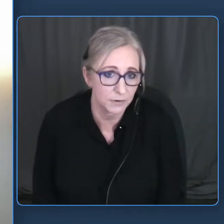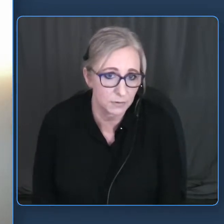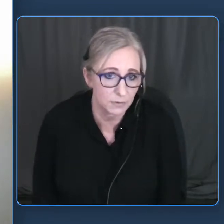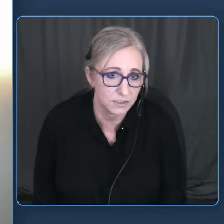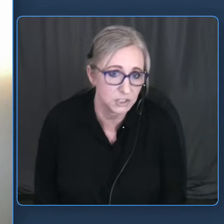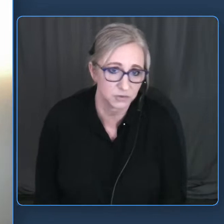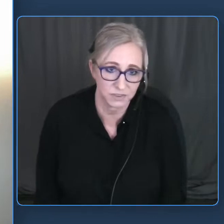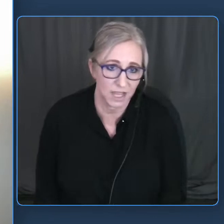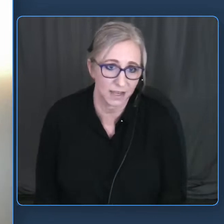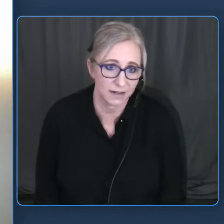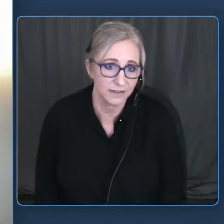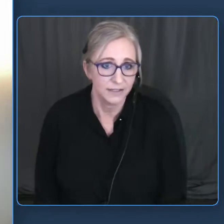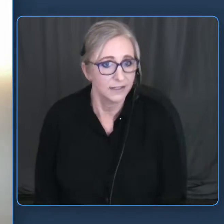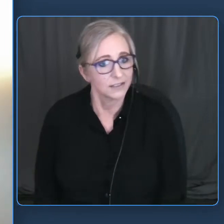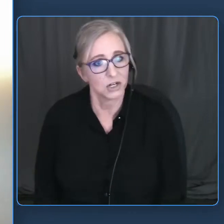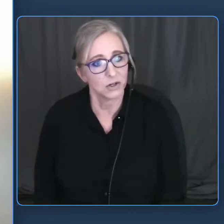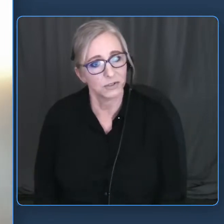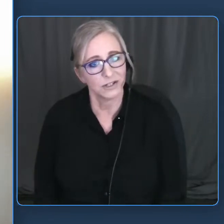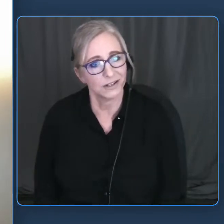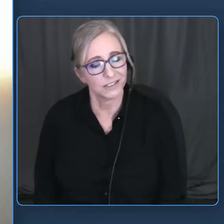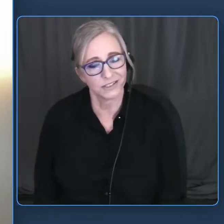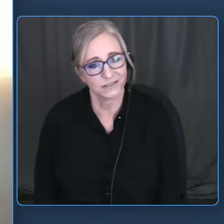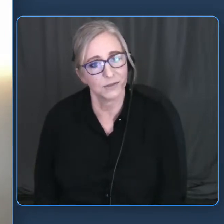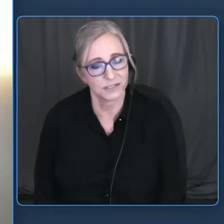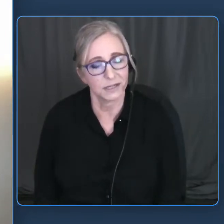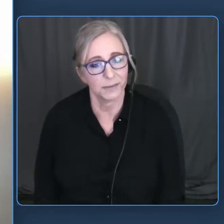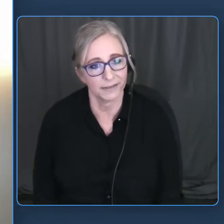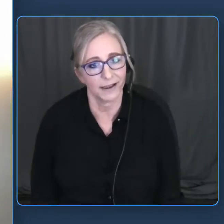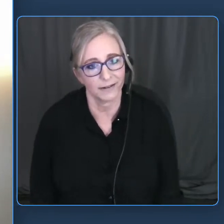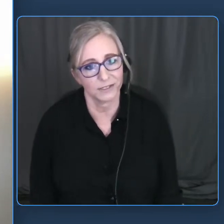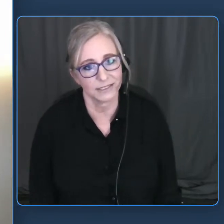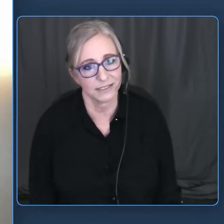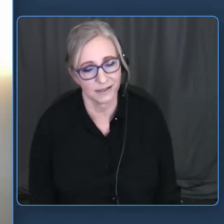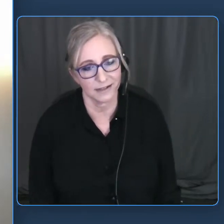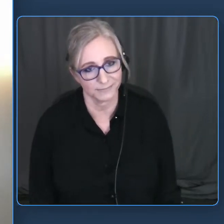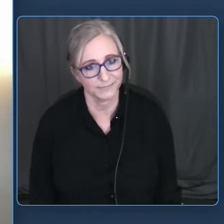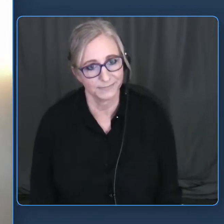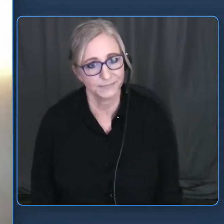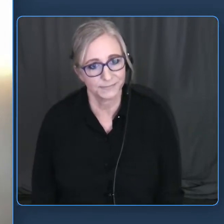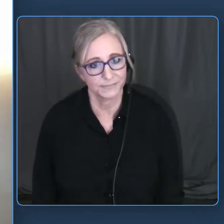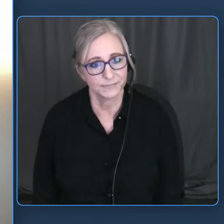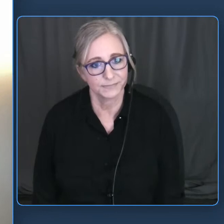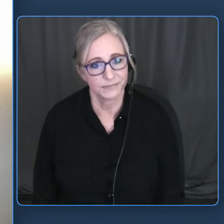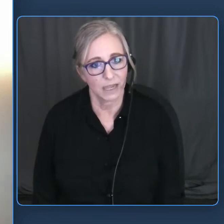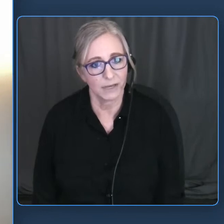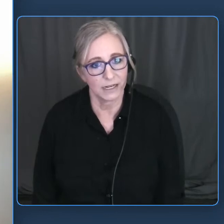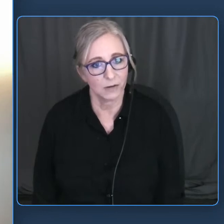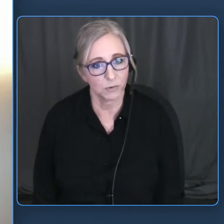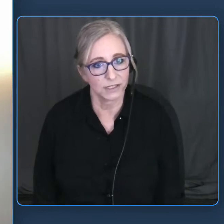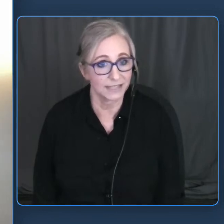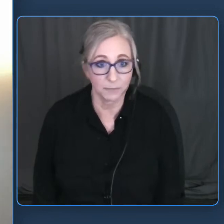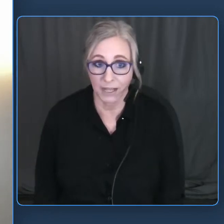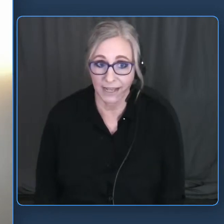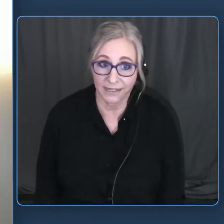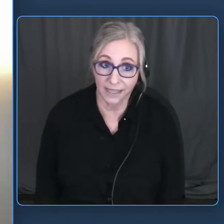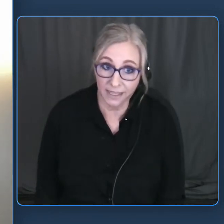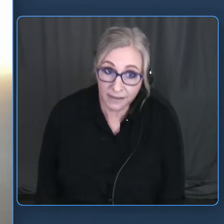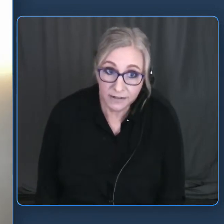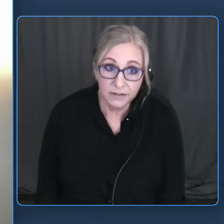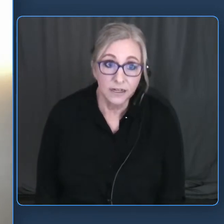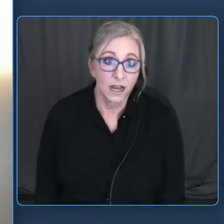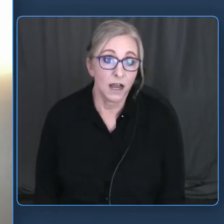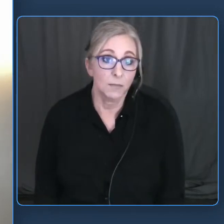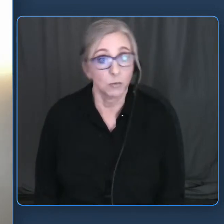ramp in their initial design. So, I just always think about that when I see that. I mean, and really, does that apply to